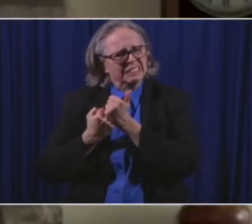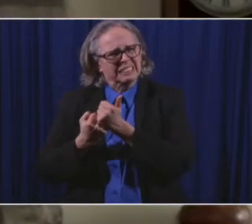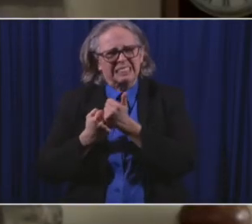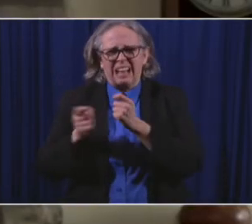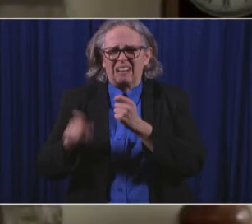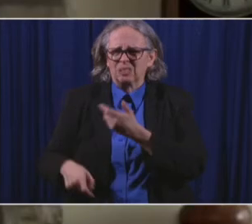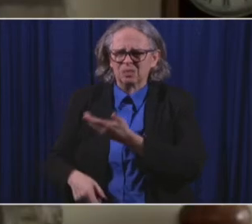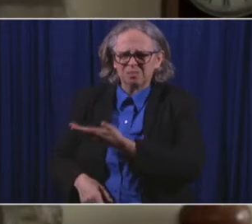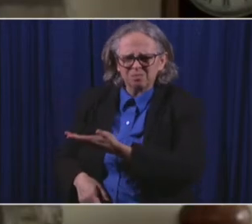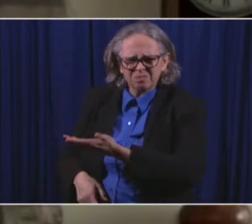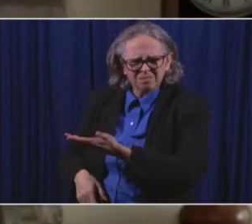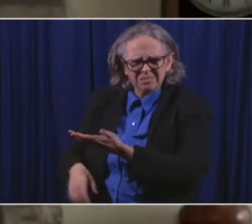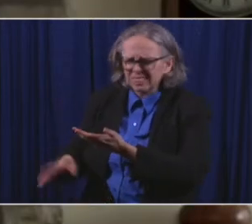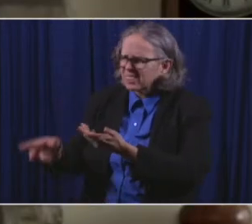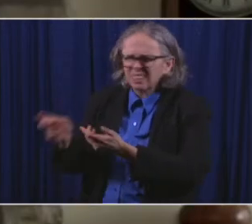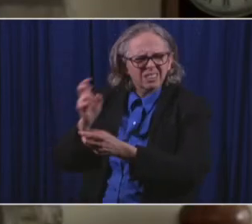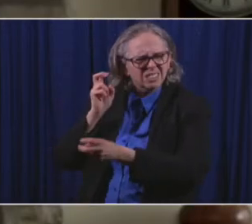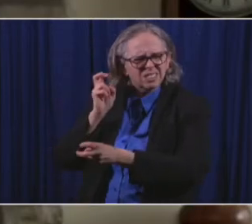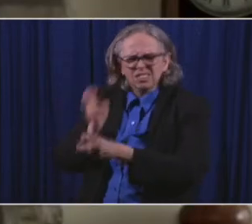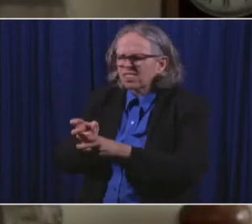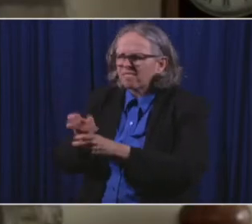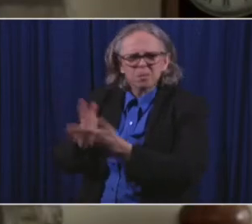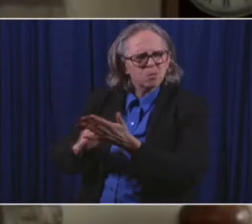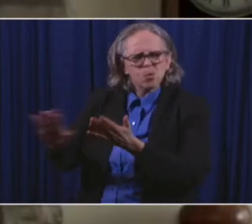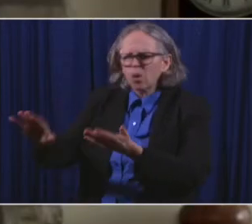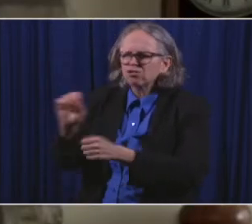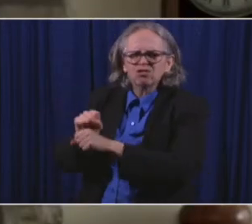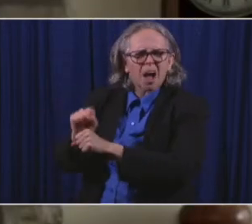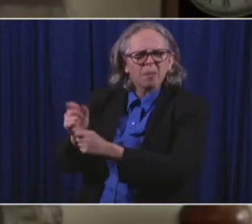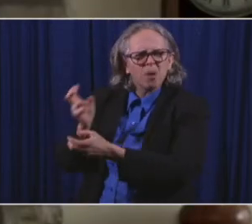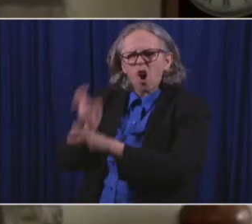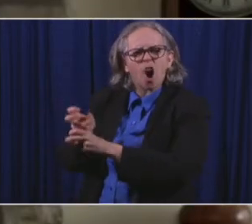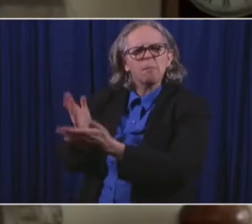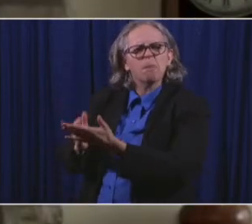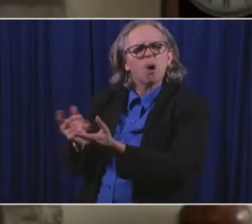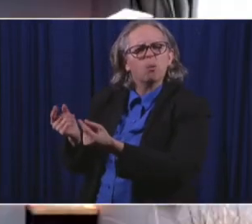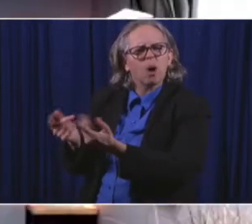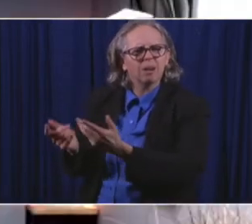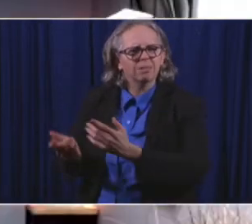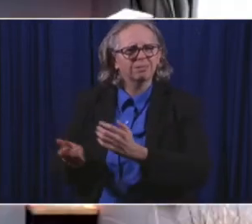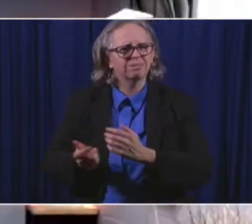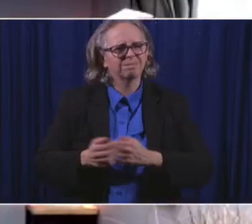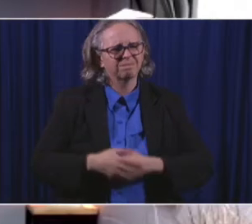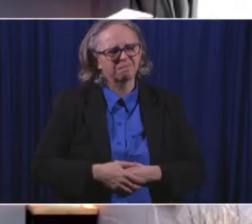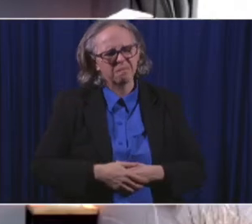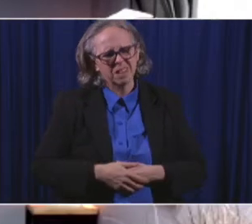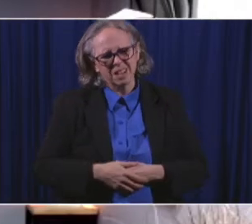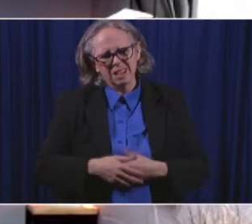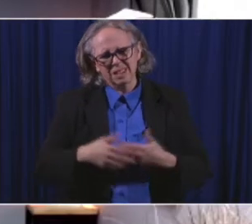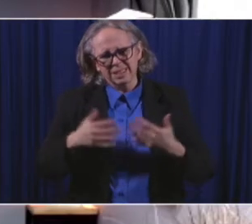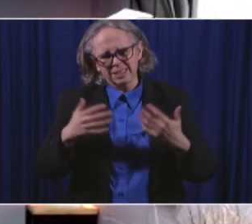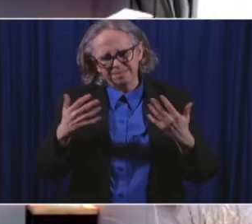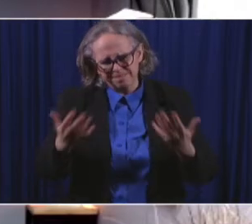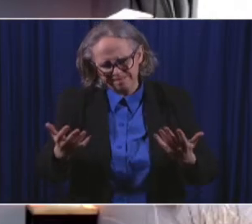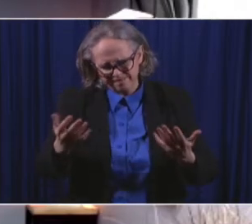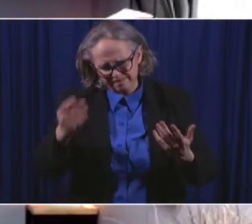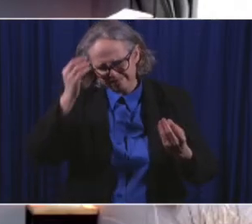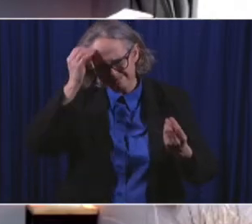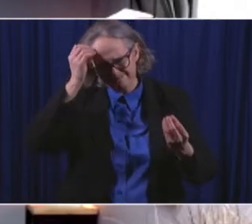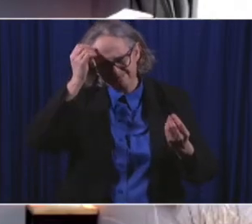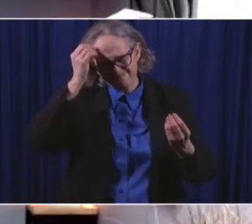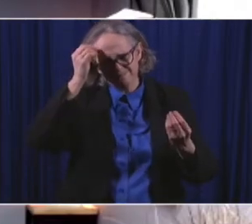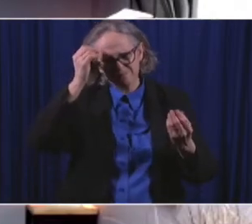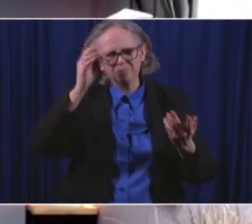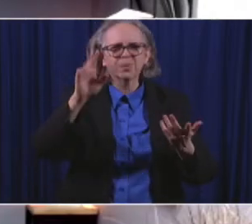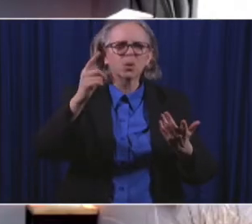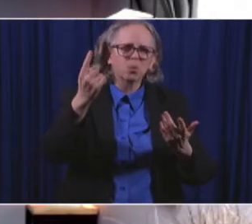do, just for you, maybe personally? I would say one of the toughest things